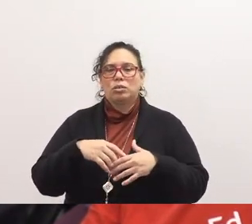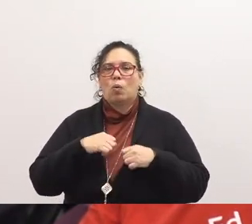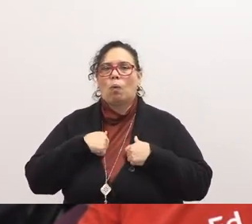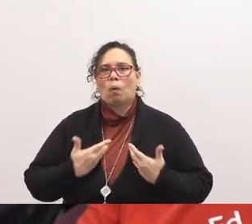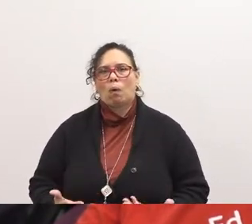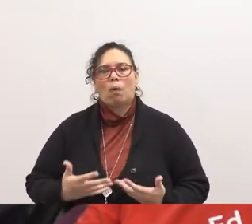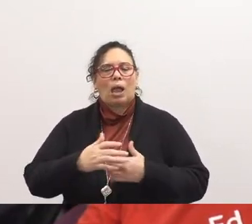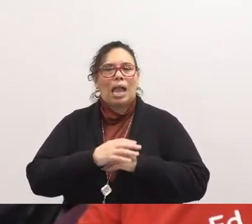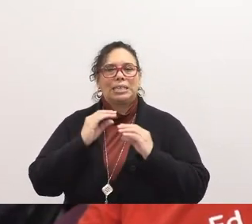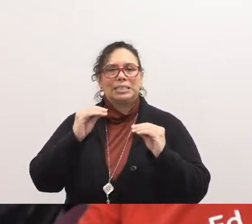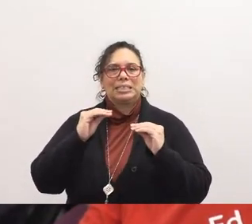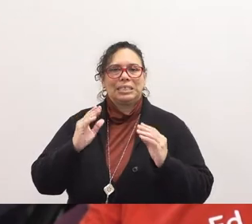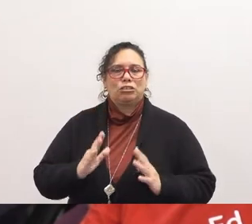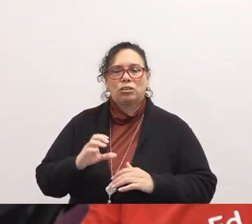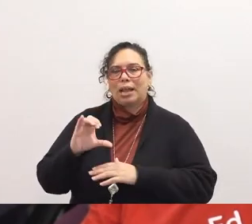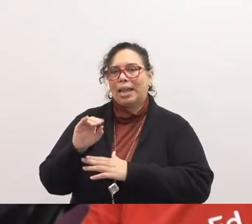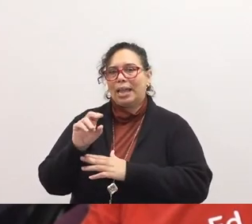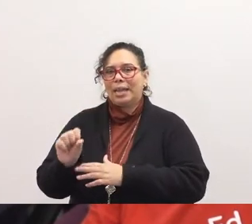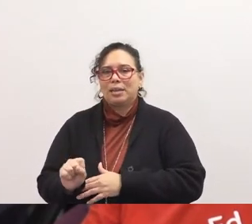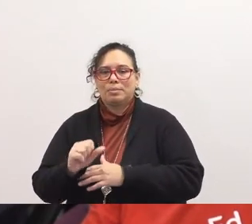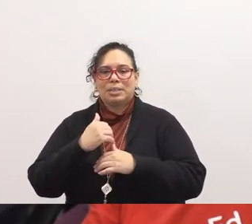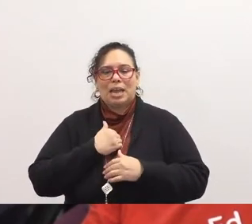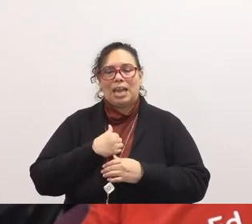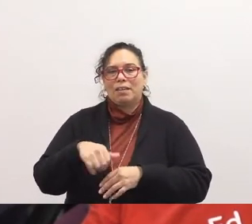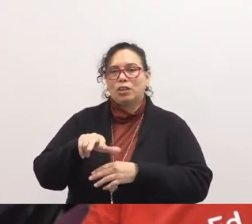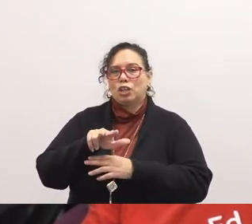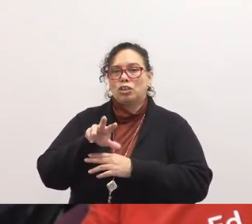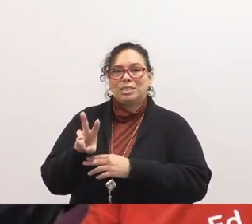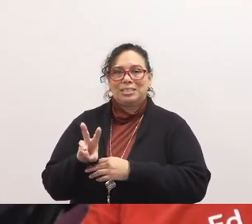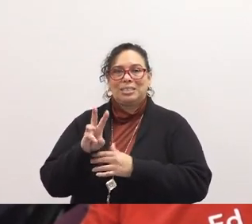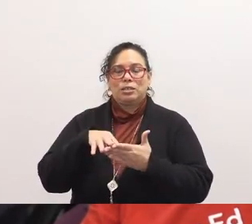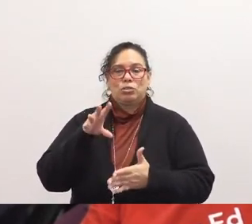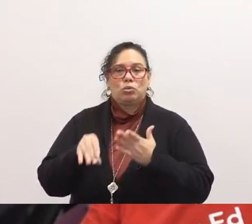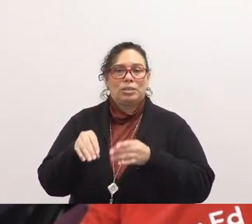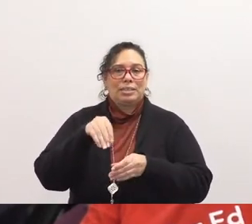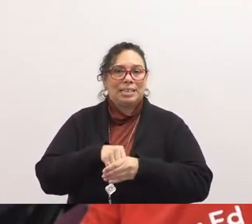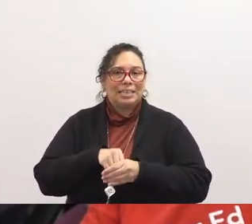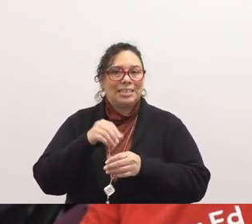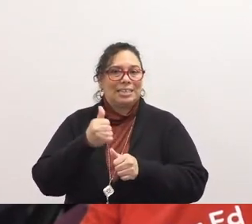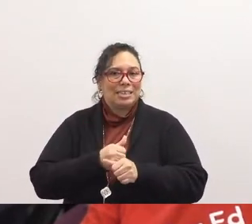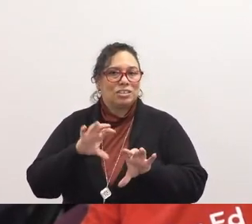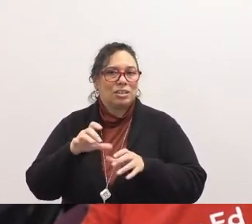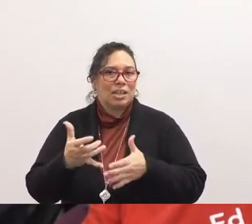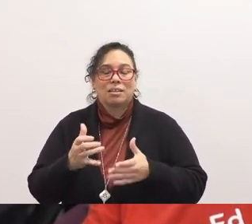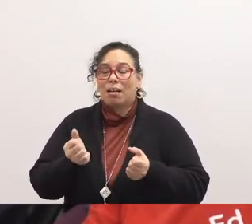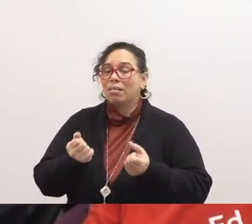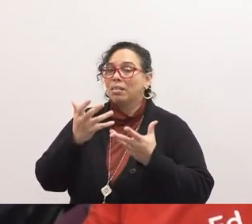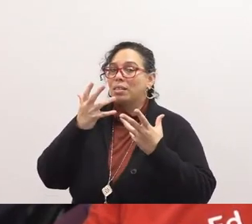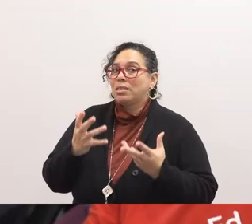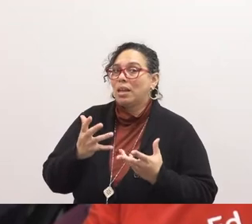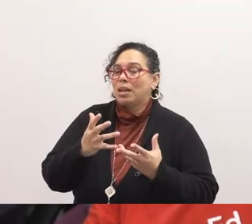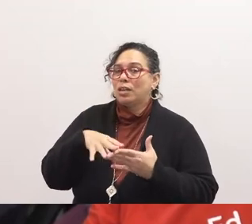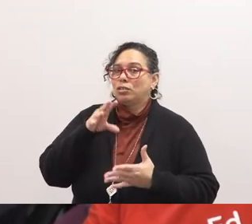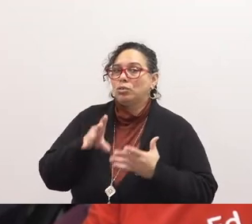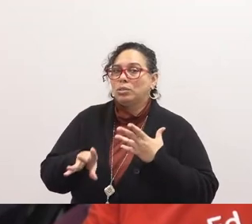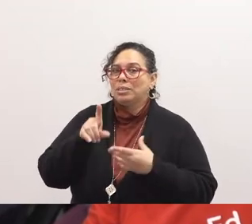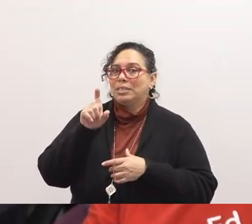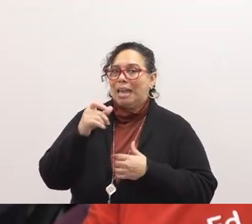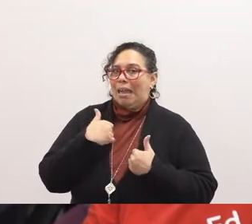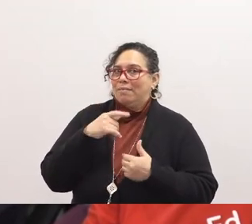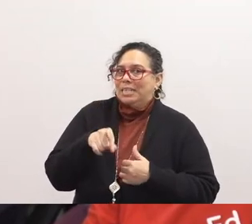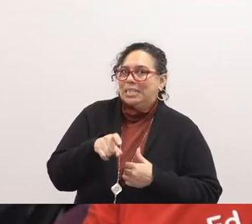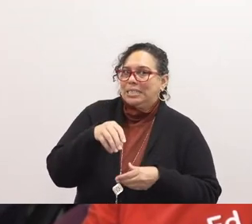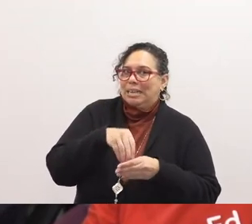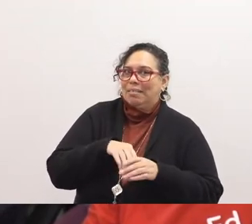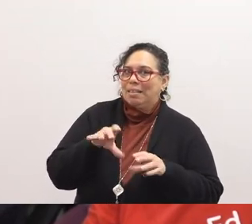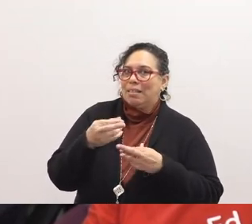teacher at CAMS, I have lab classes with an average of 36 students in each class. That is a lot of students who have needs both inside the classroom and outside the classroom that I try